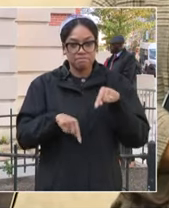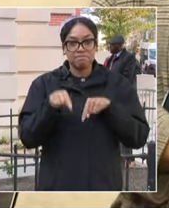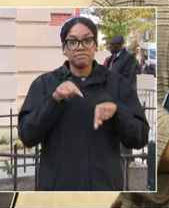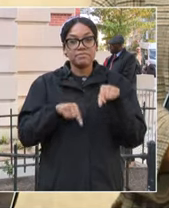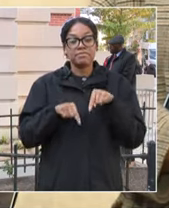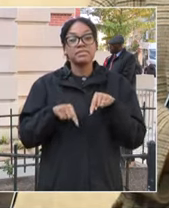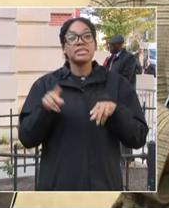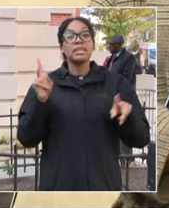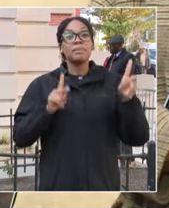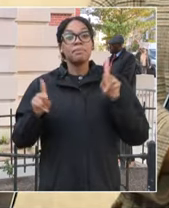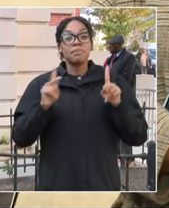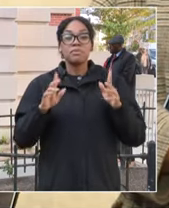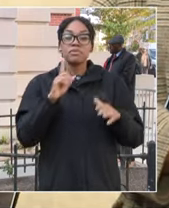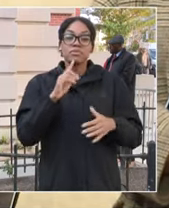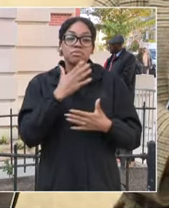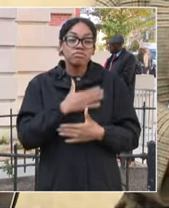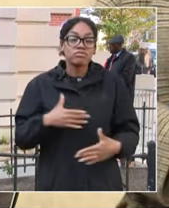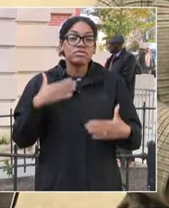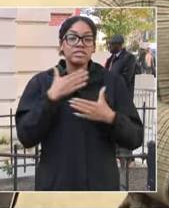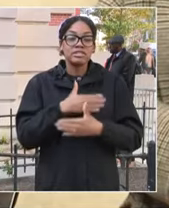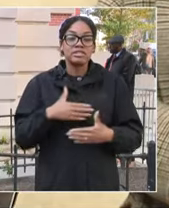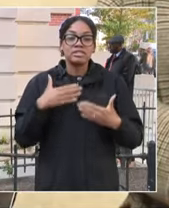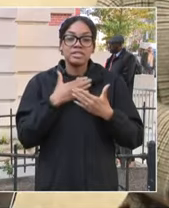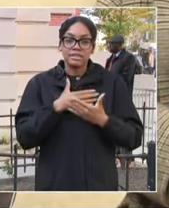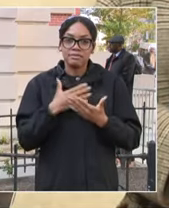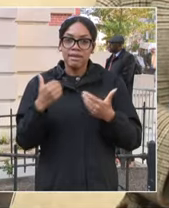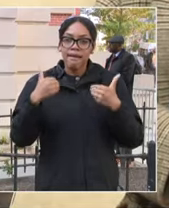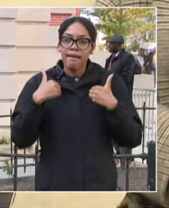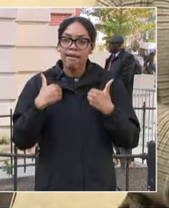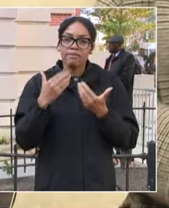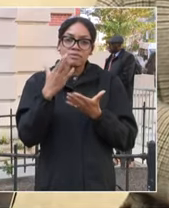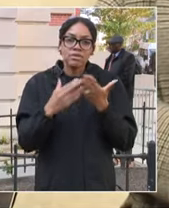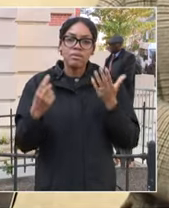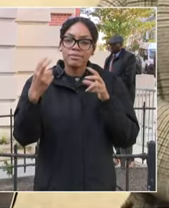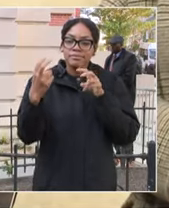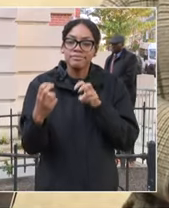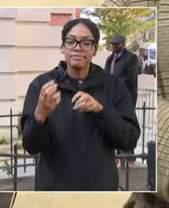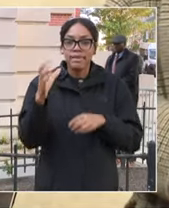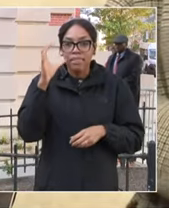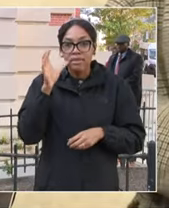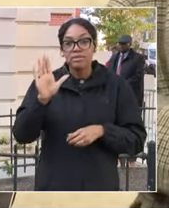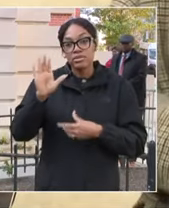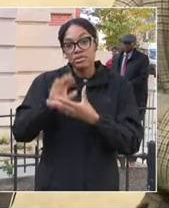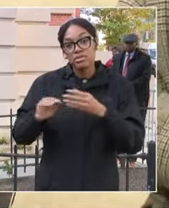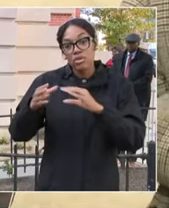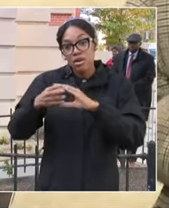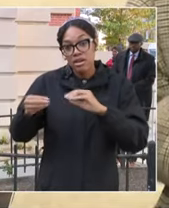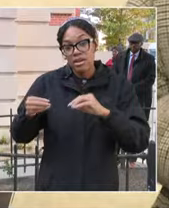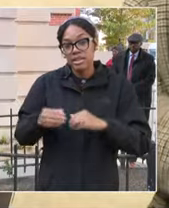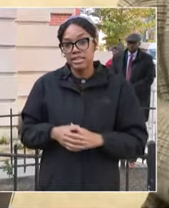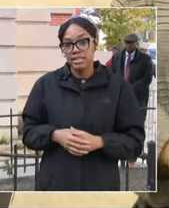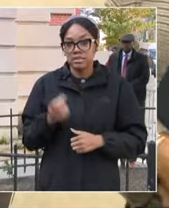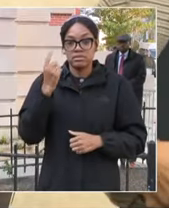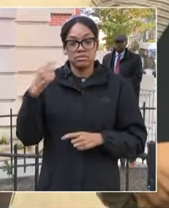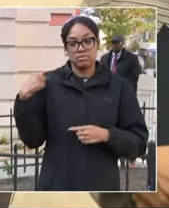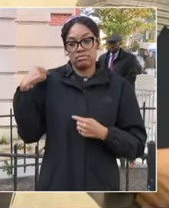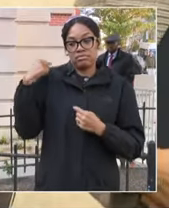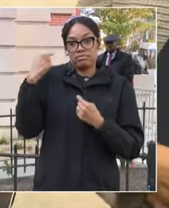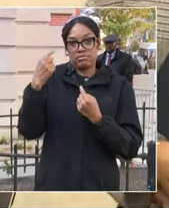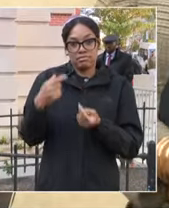people appreciate having someone to listen to their stories. And I heard a lot of